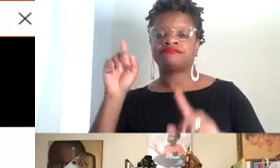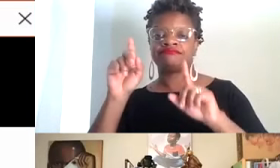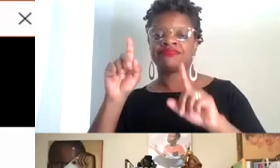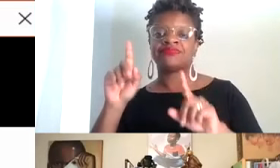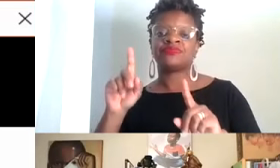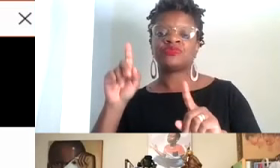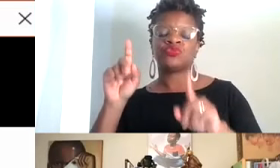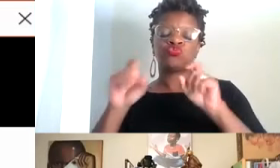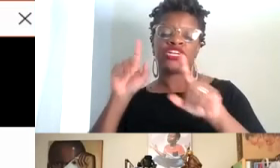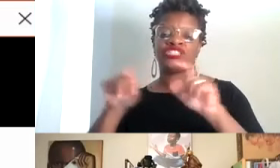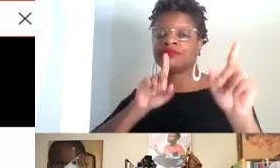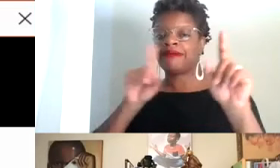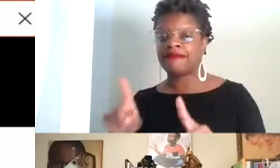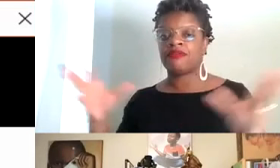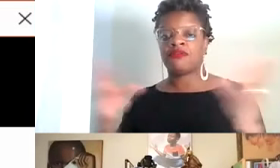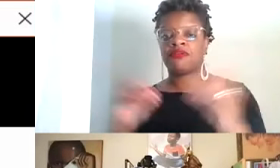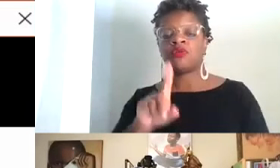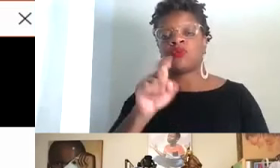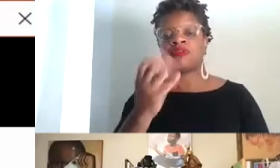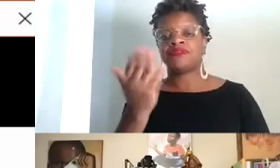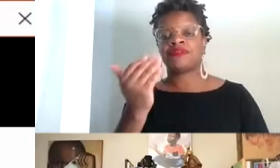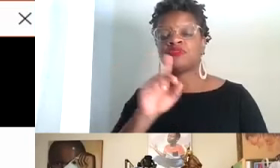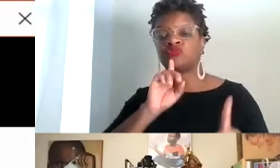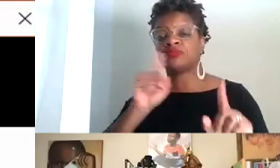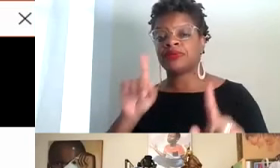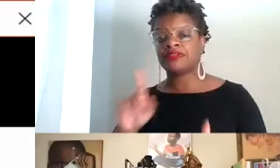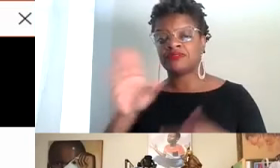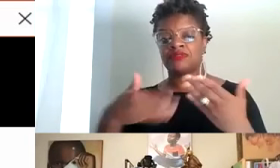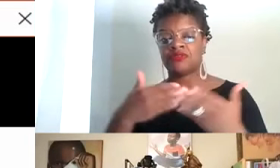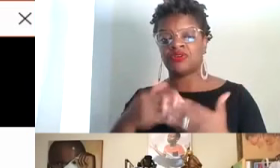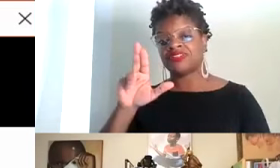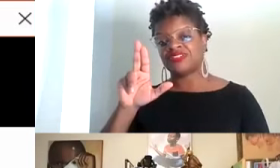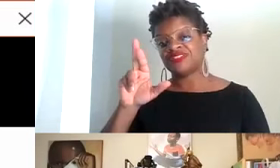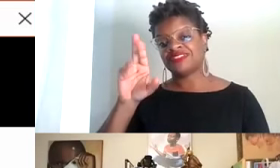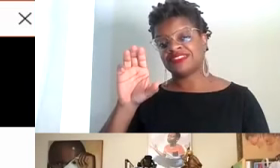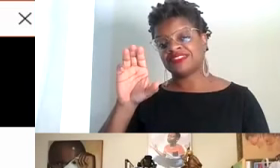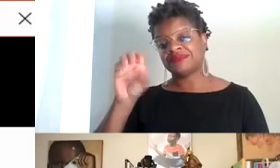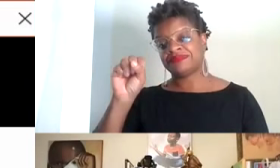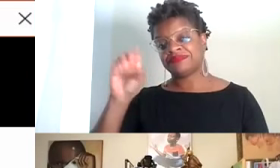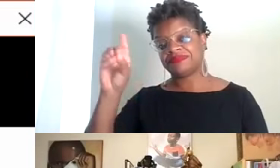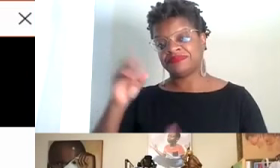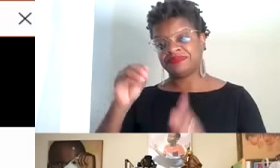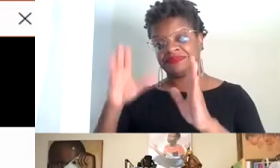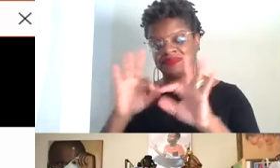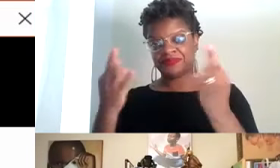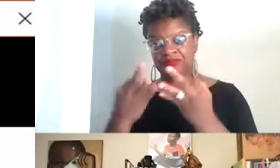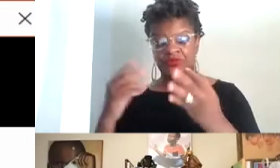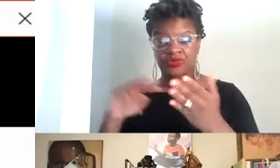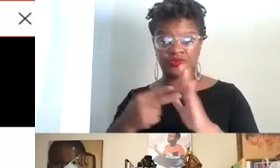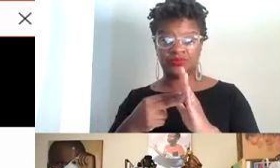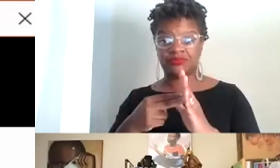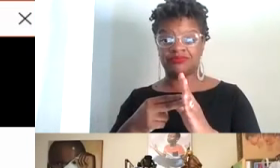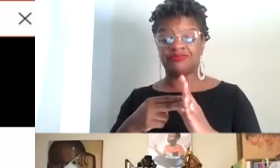115 responses from RCSD students and families. So over the course of this last year, we have heard from hundreds of